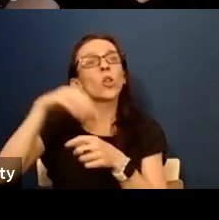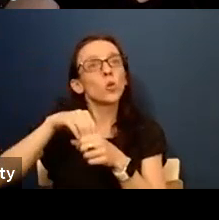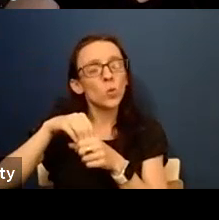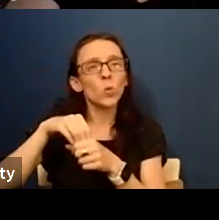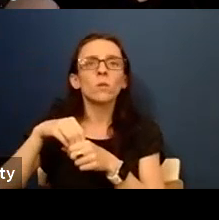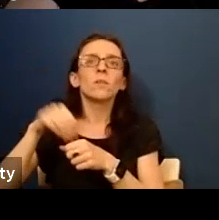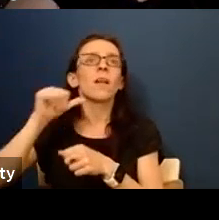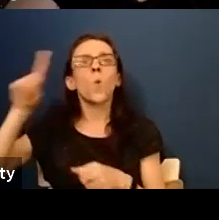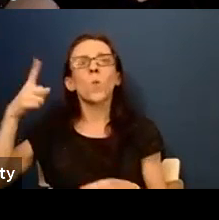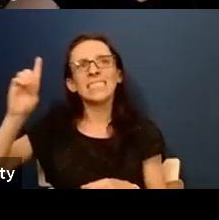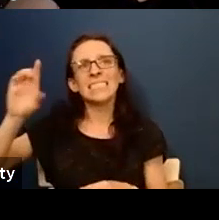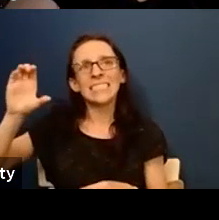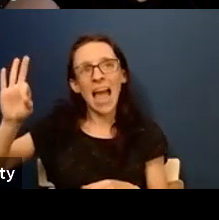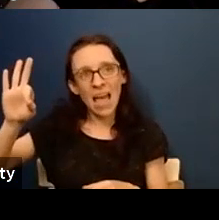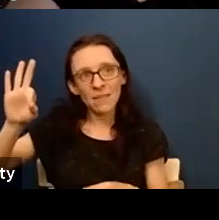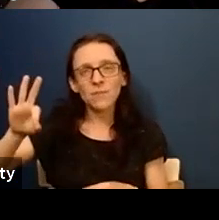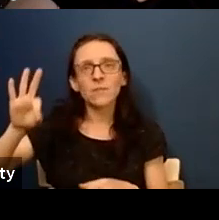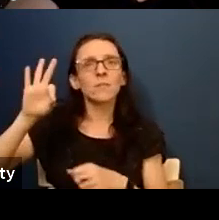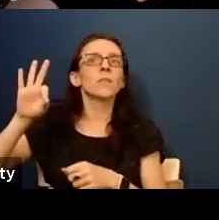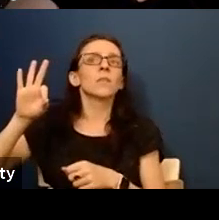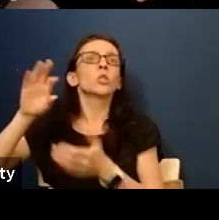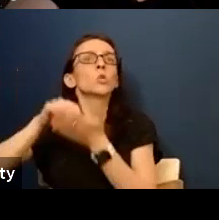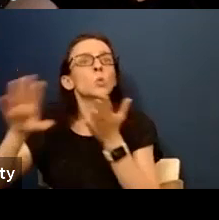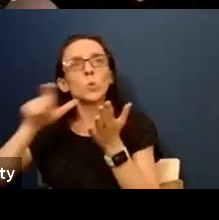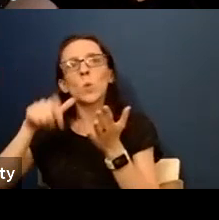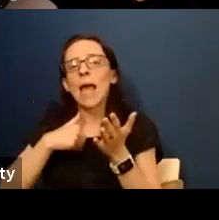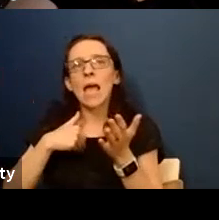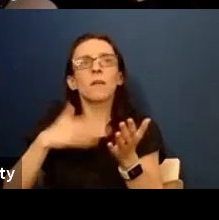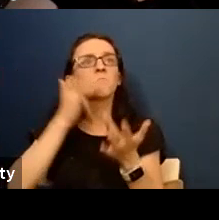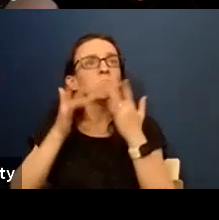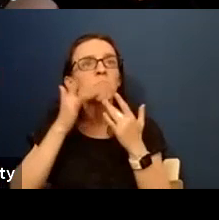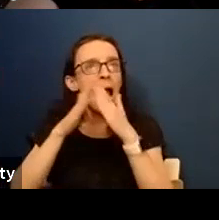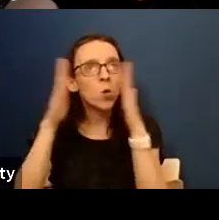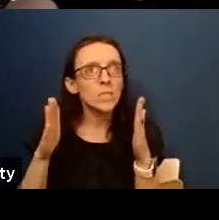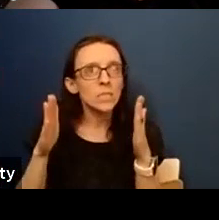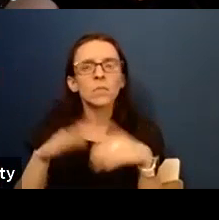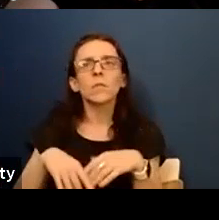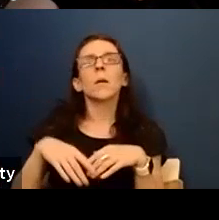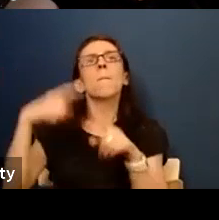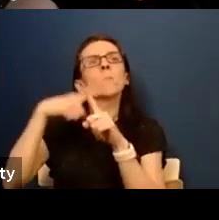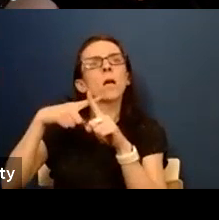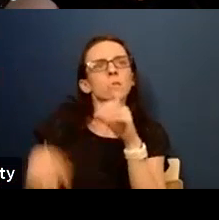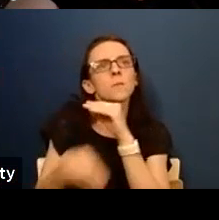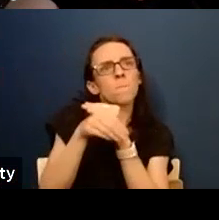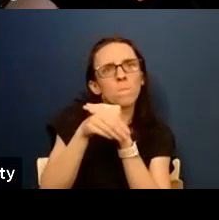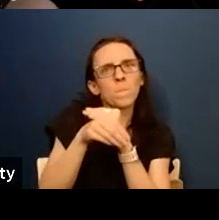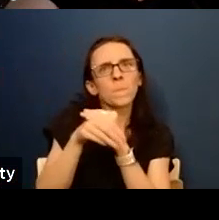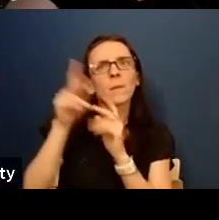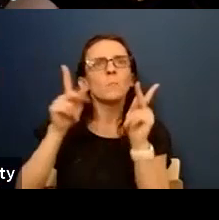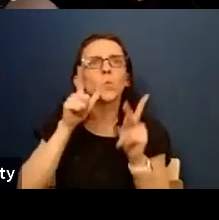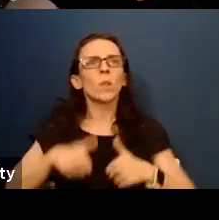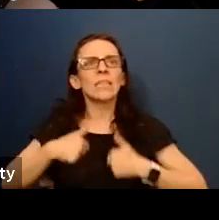DCF, students who are DCF involved and those suffering from housing fragility, in addition to that, those living in